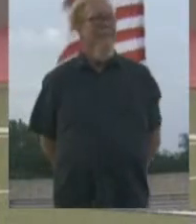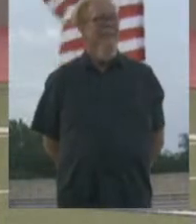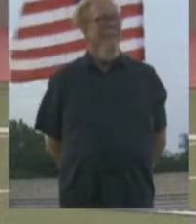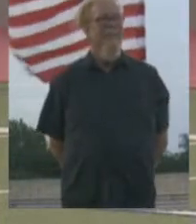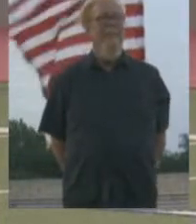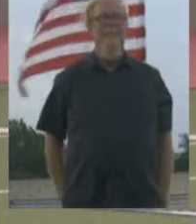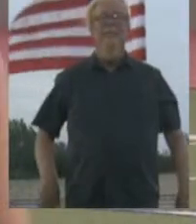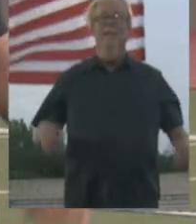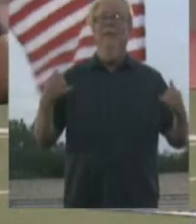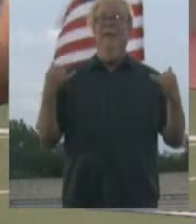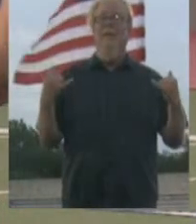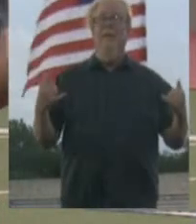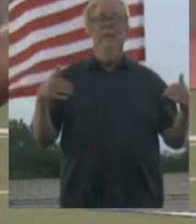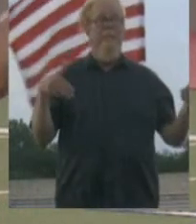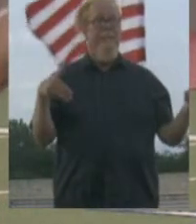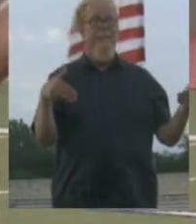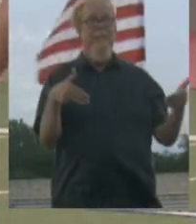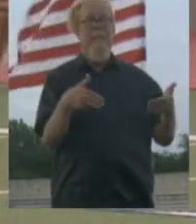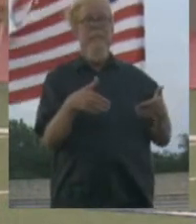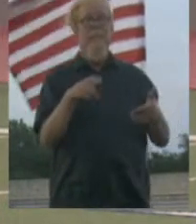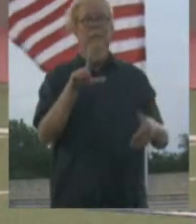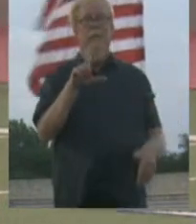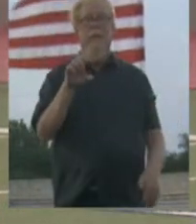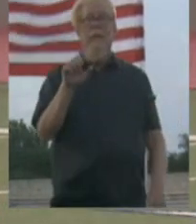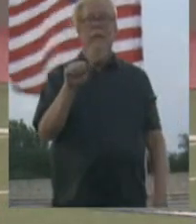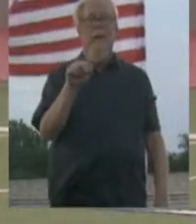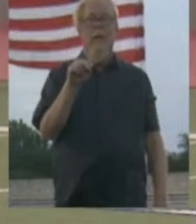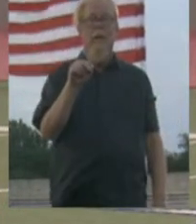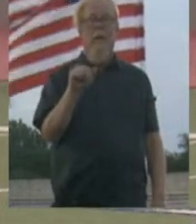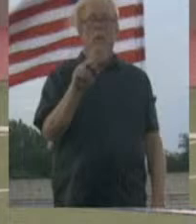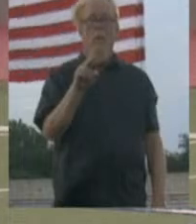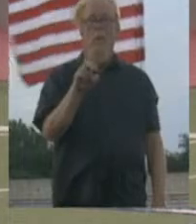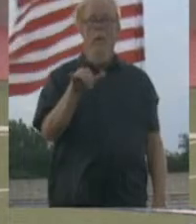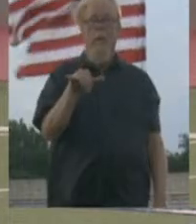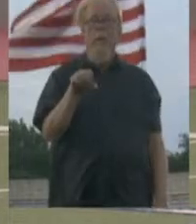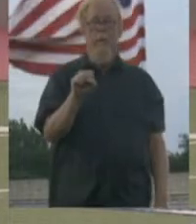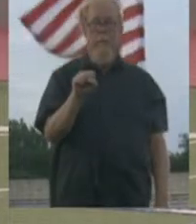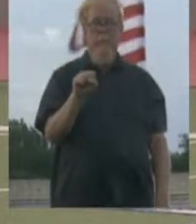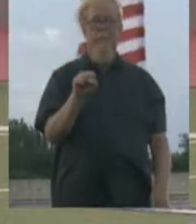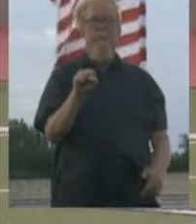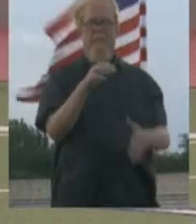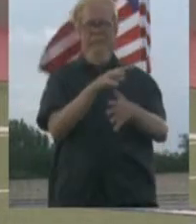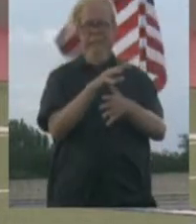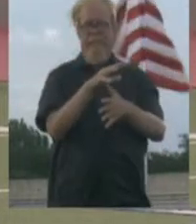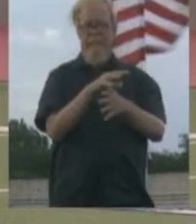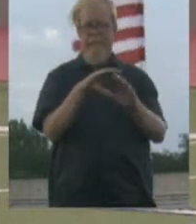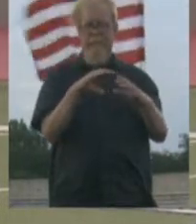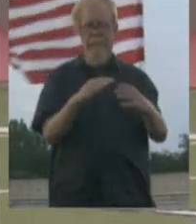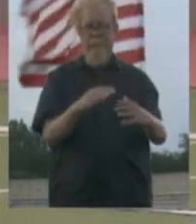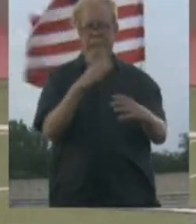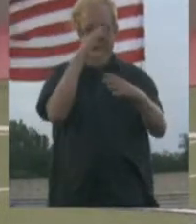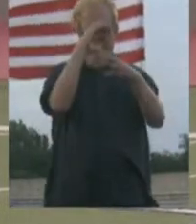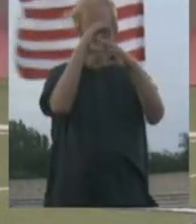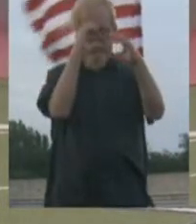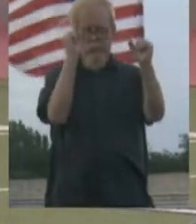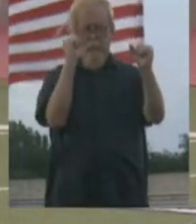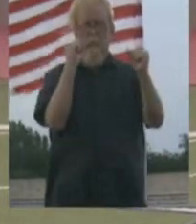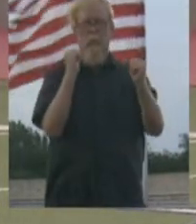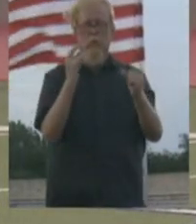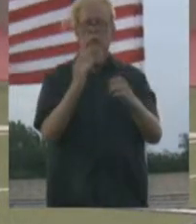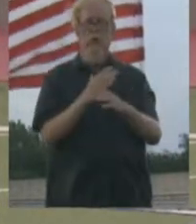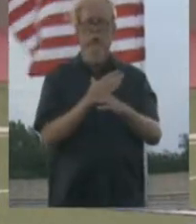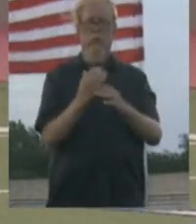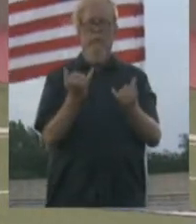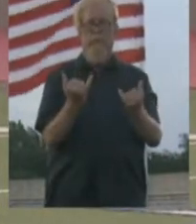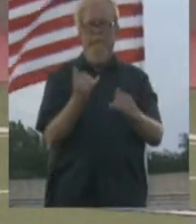I will now like to introduce Ms. Liana Reyes, our senior class president, who will share tonight's invocation.